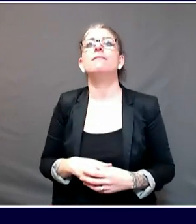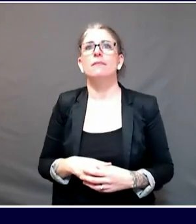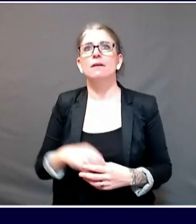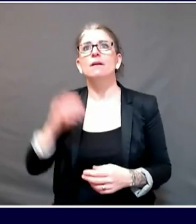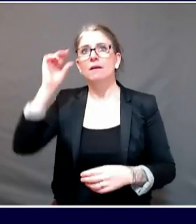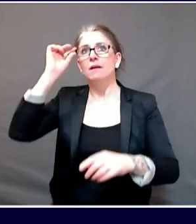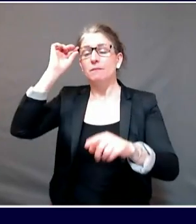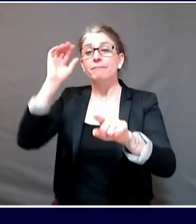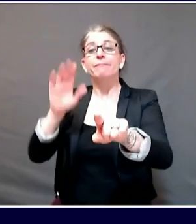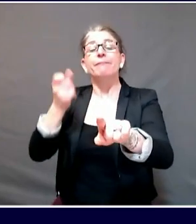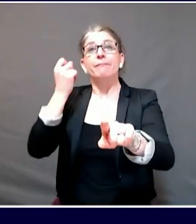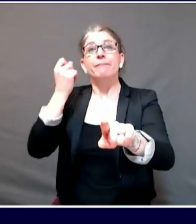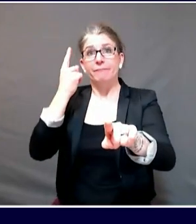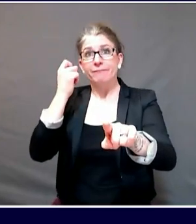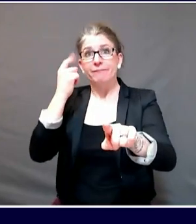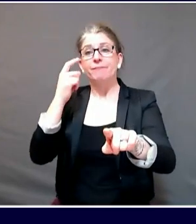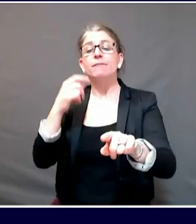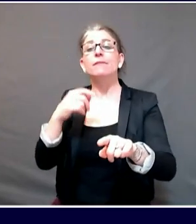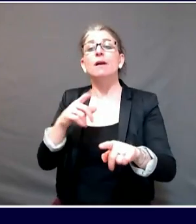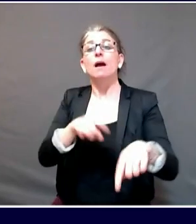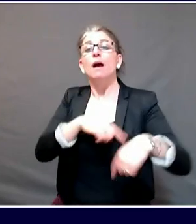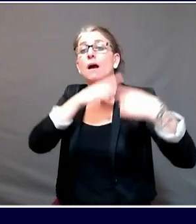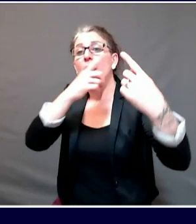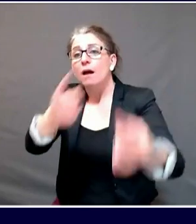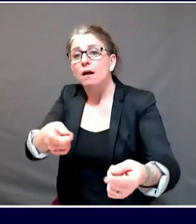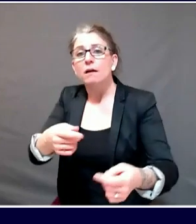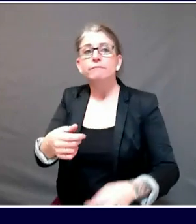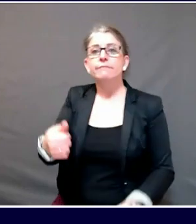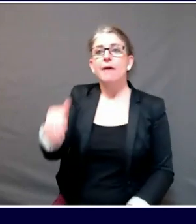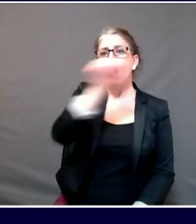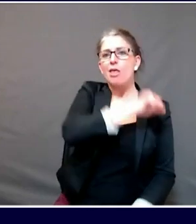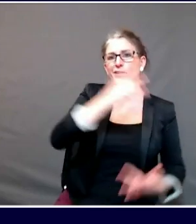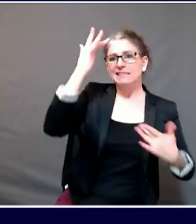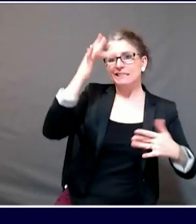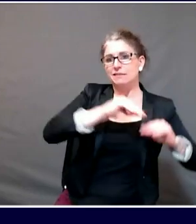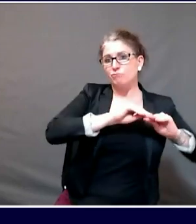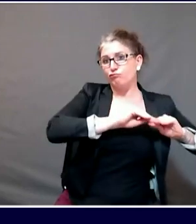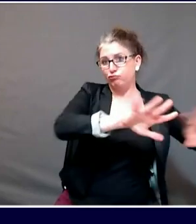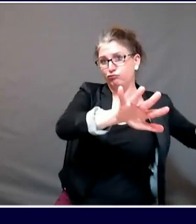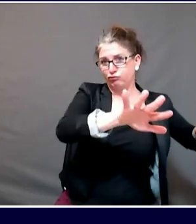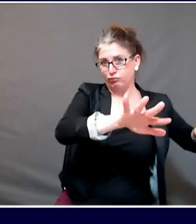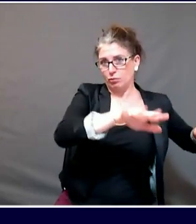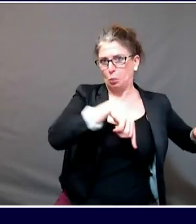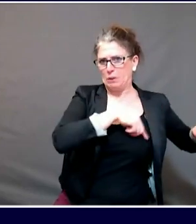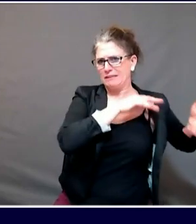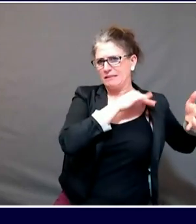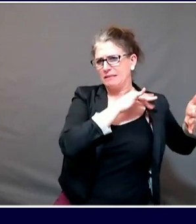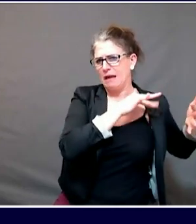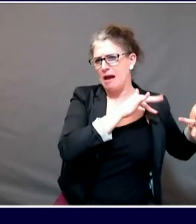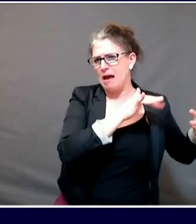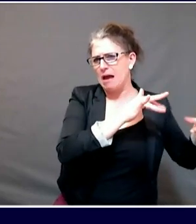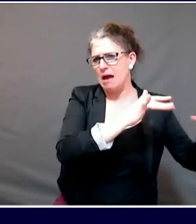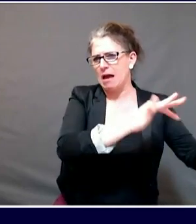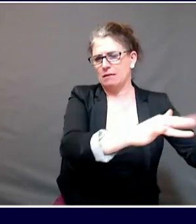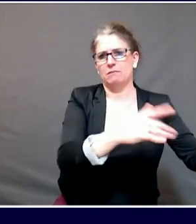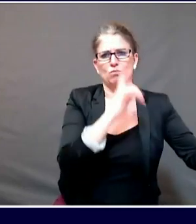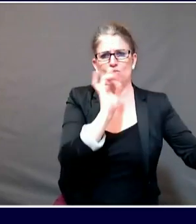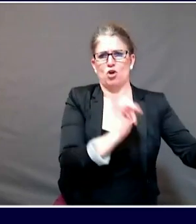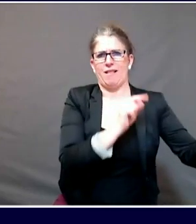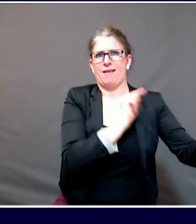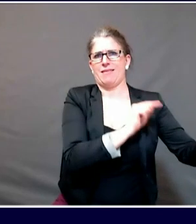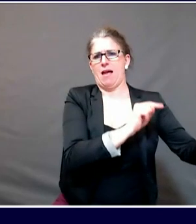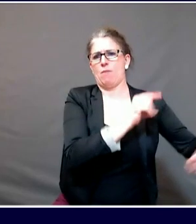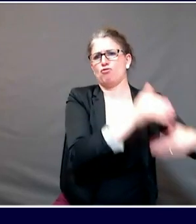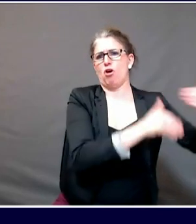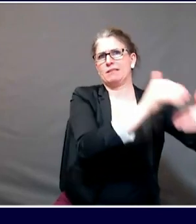home, long-term care facility staff and residents, that outbreaks in those facilities can be held to a minimum. They will